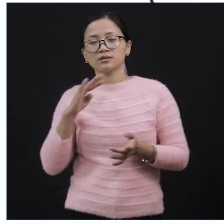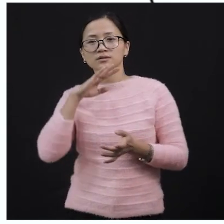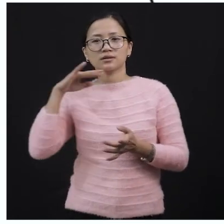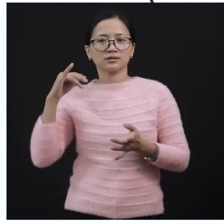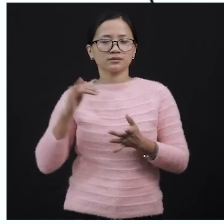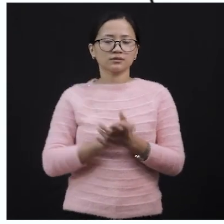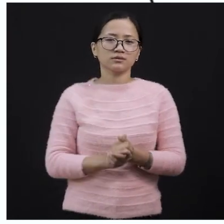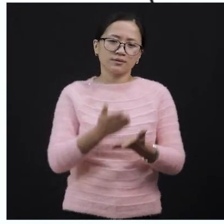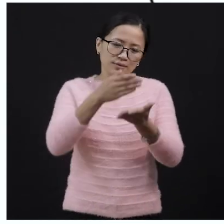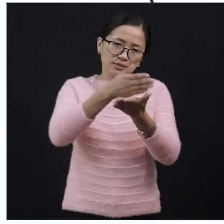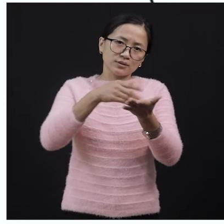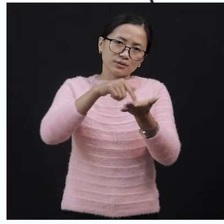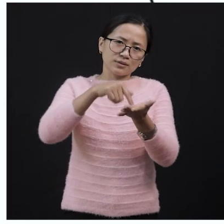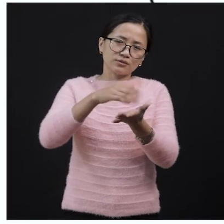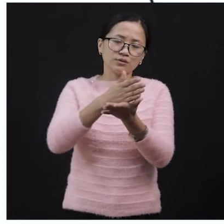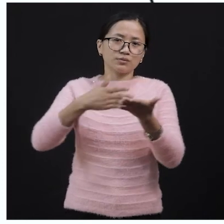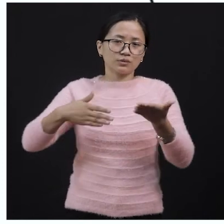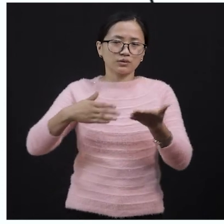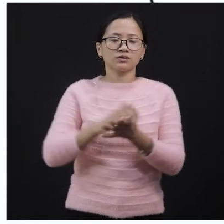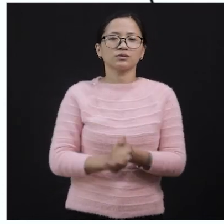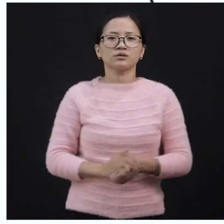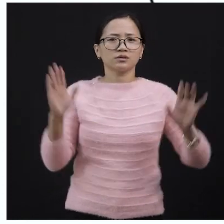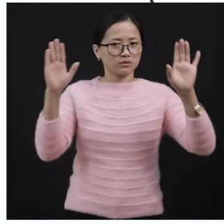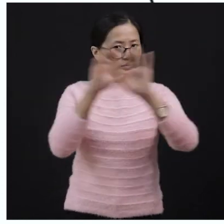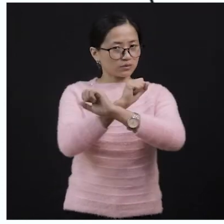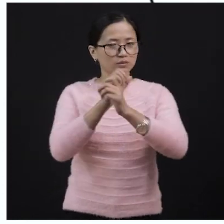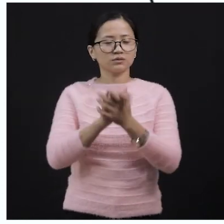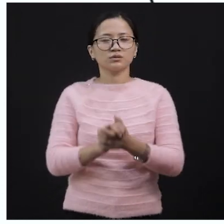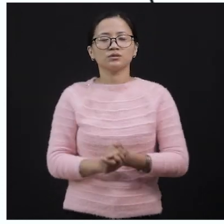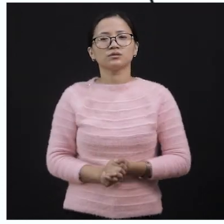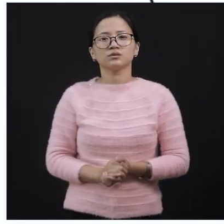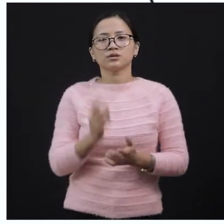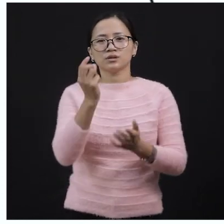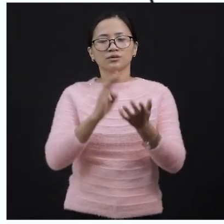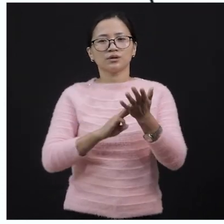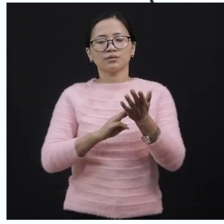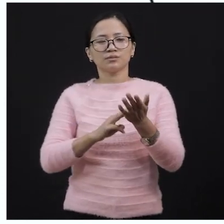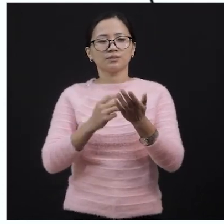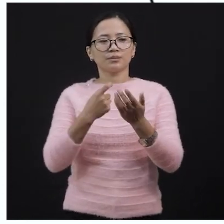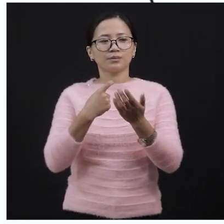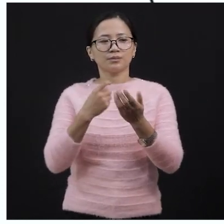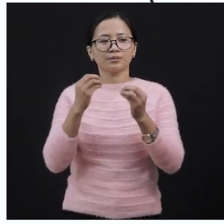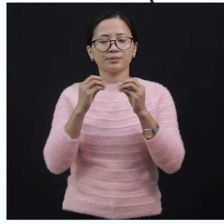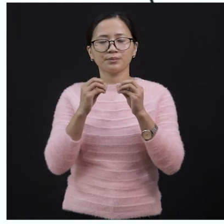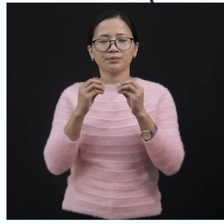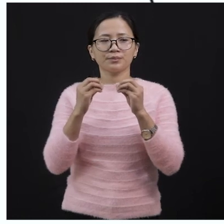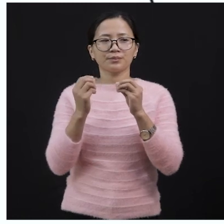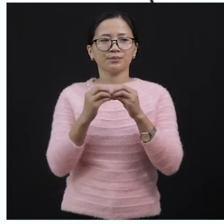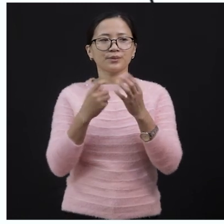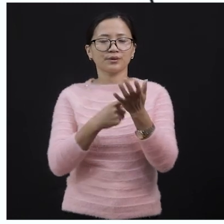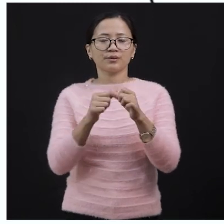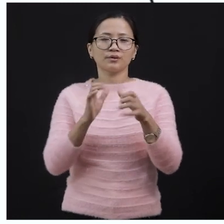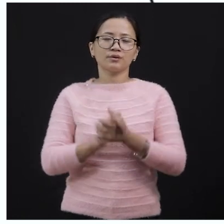the central part, which is dark, is called umbra. Okay,